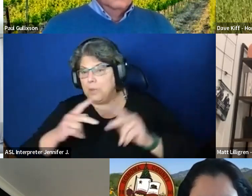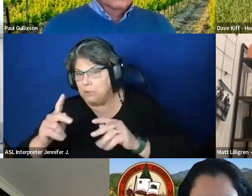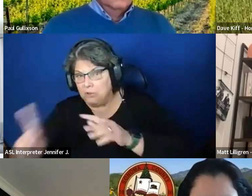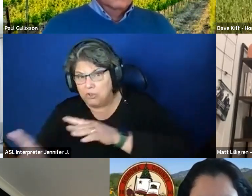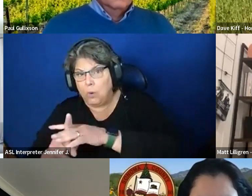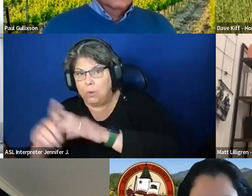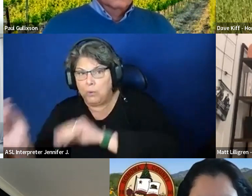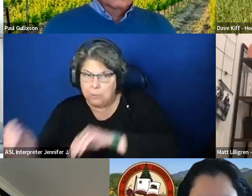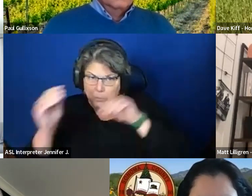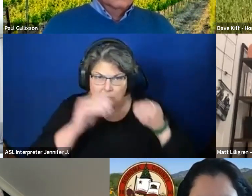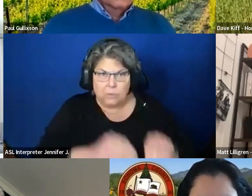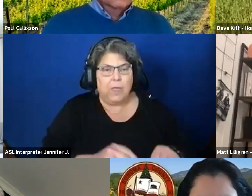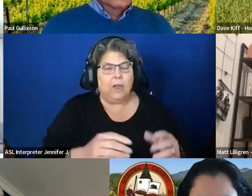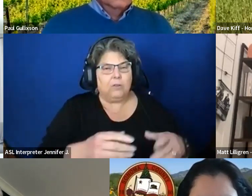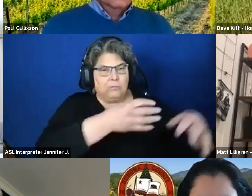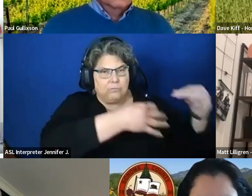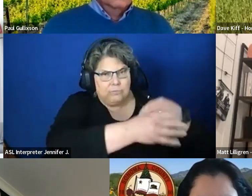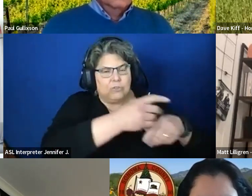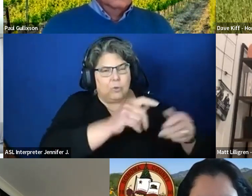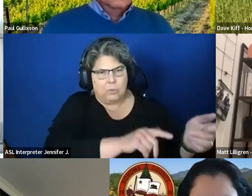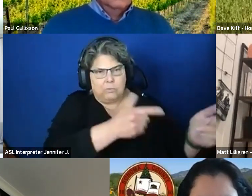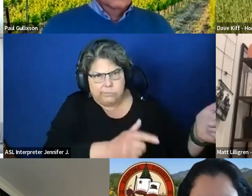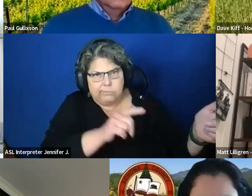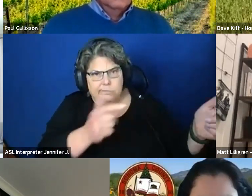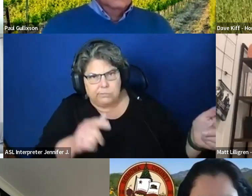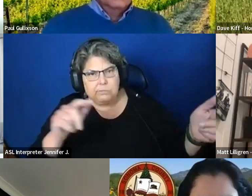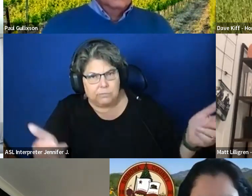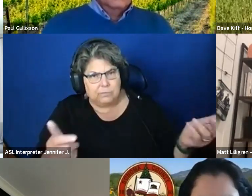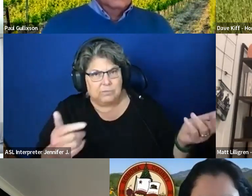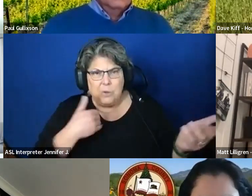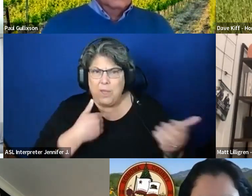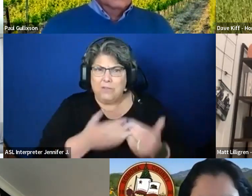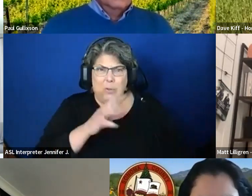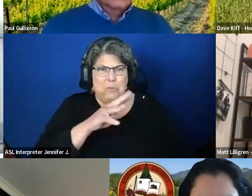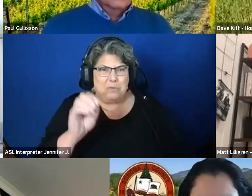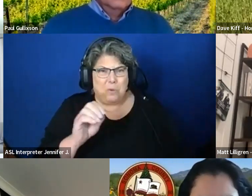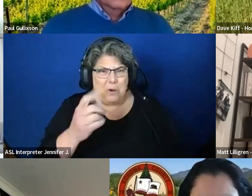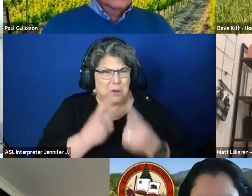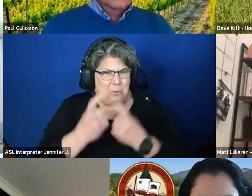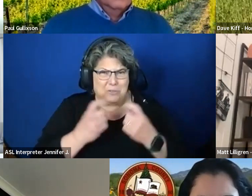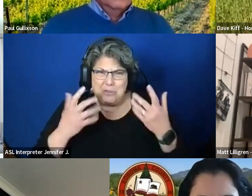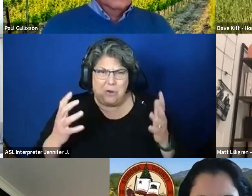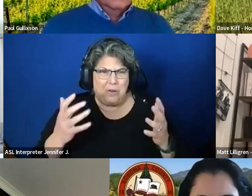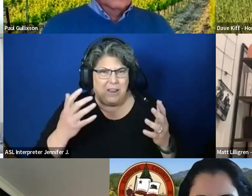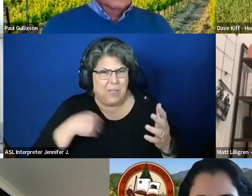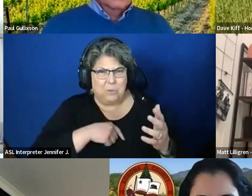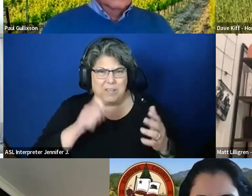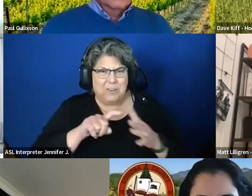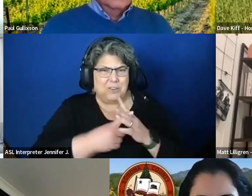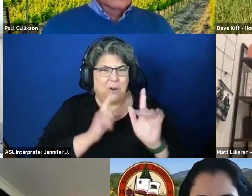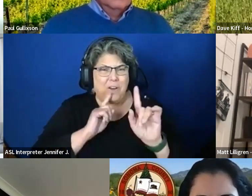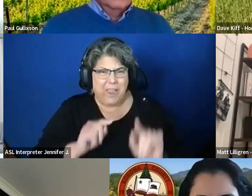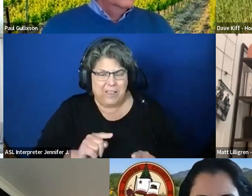the solution. So we've got almost 40 questions to start answering here.